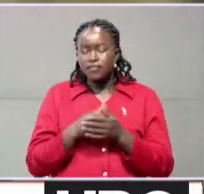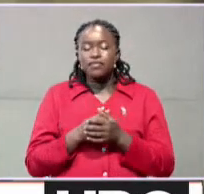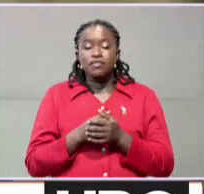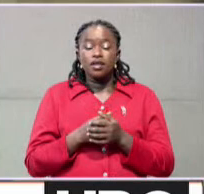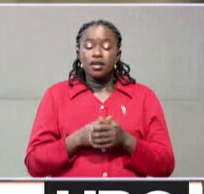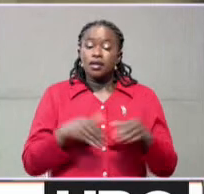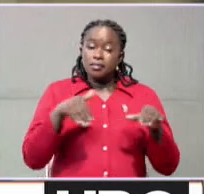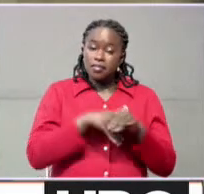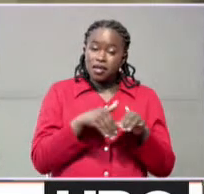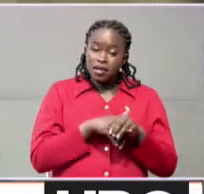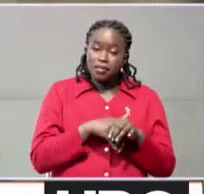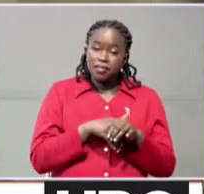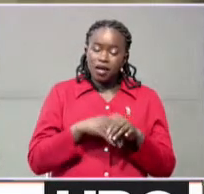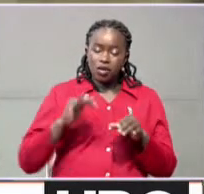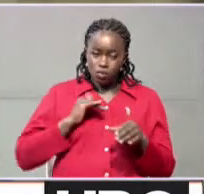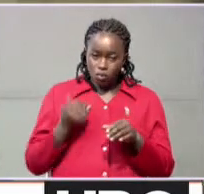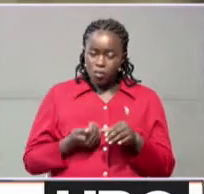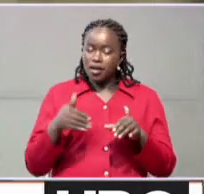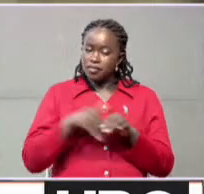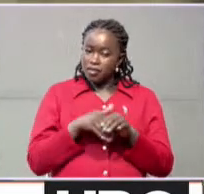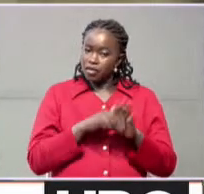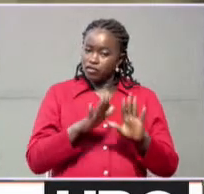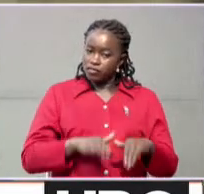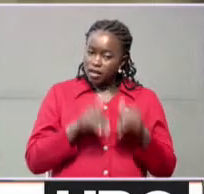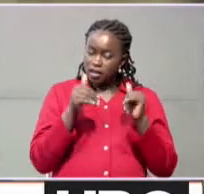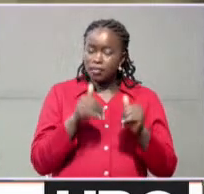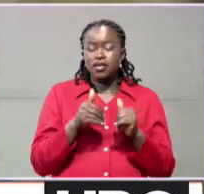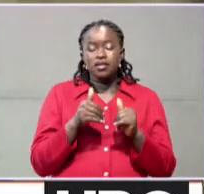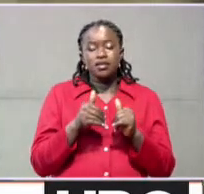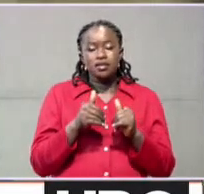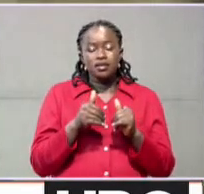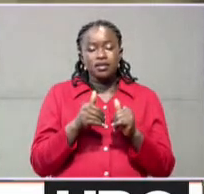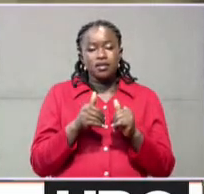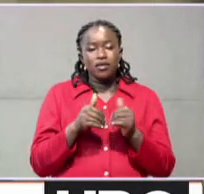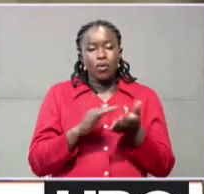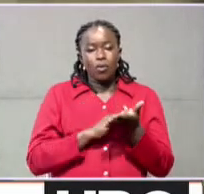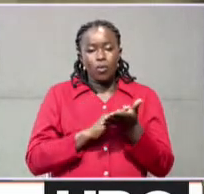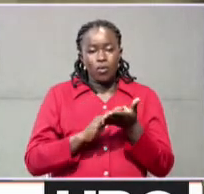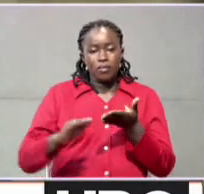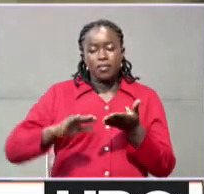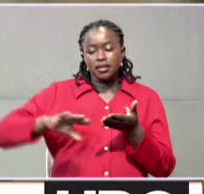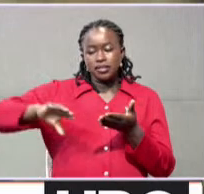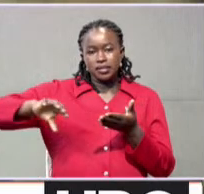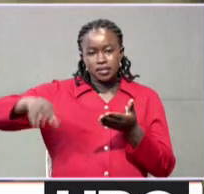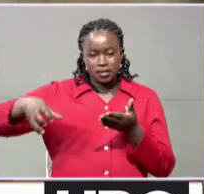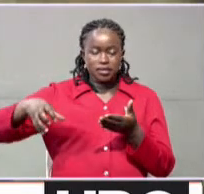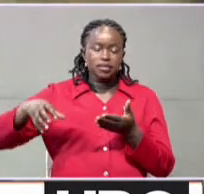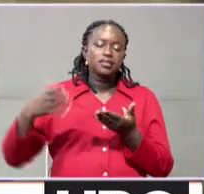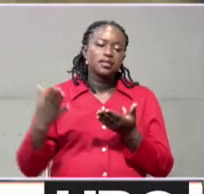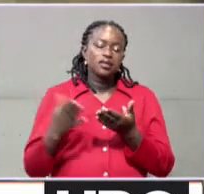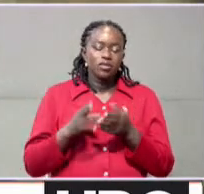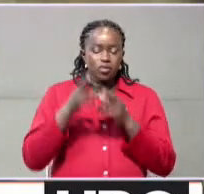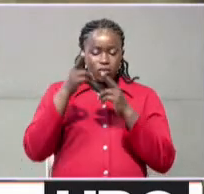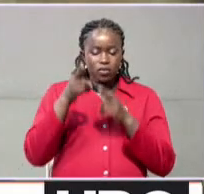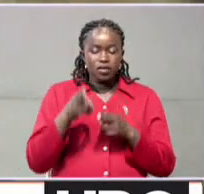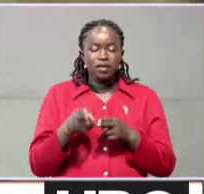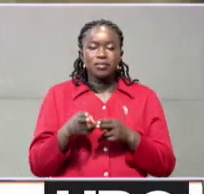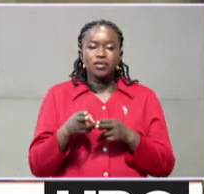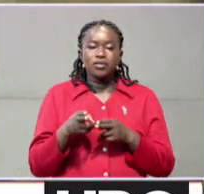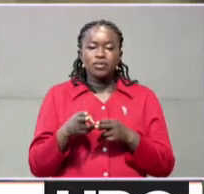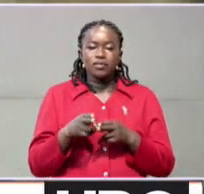parliament woman member of parliament for hoima city honorable